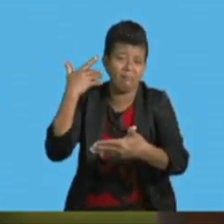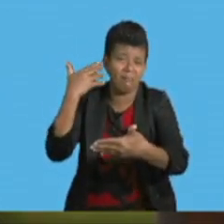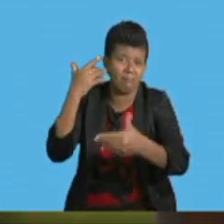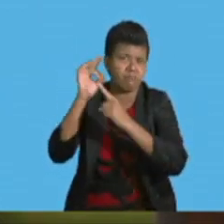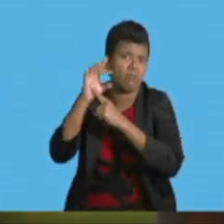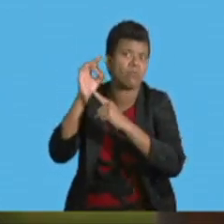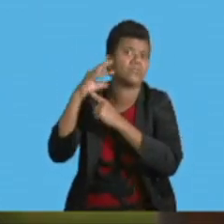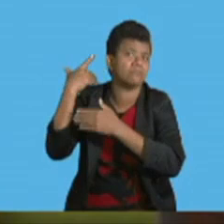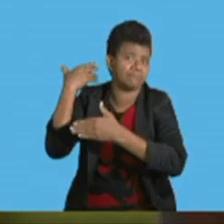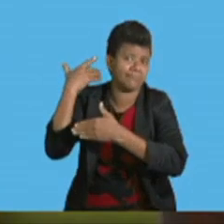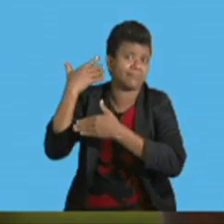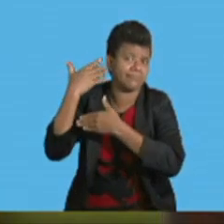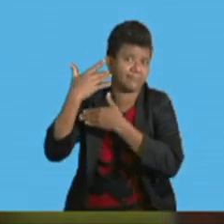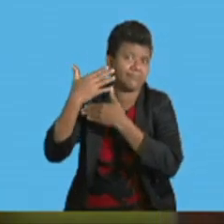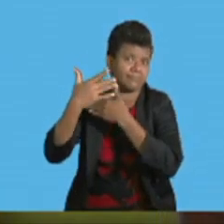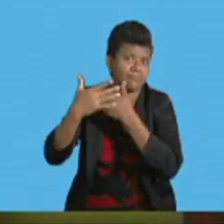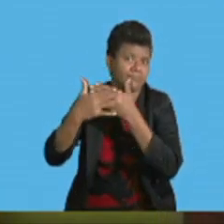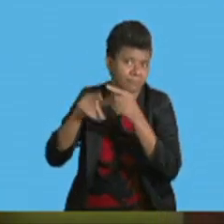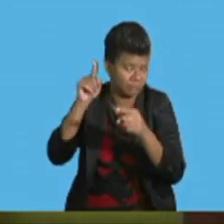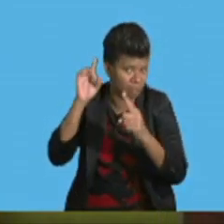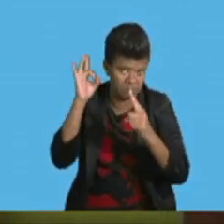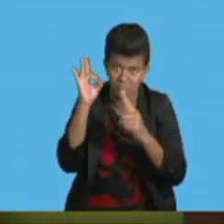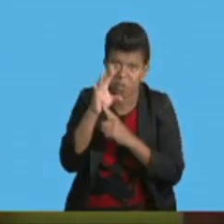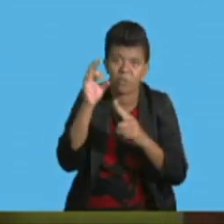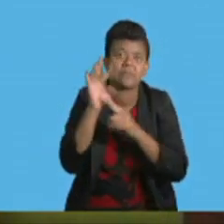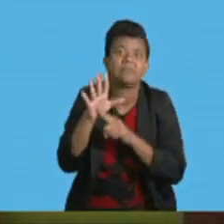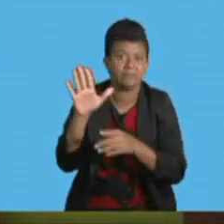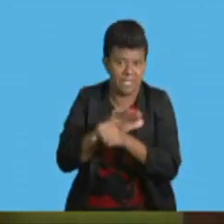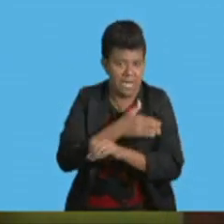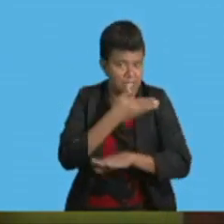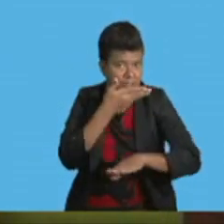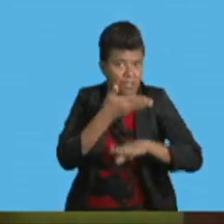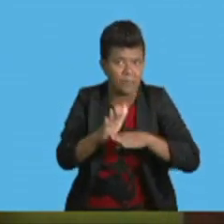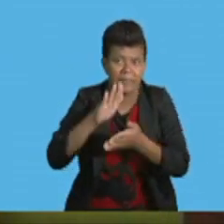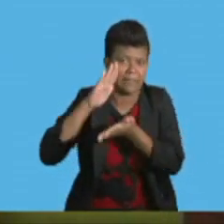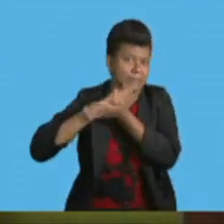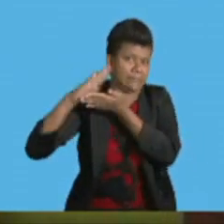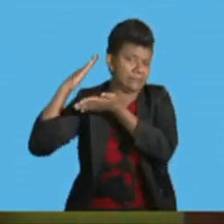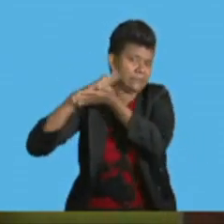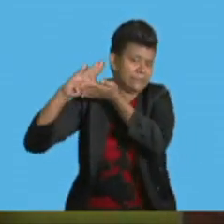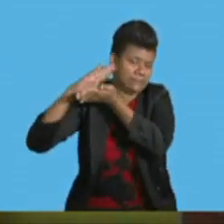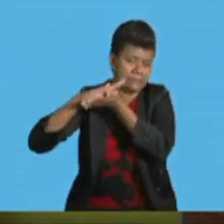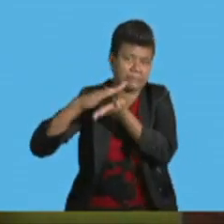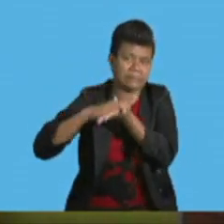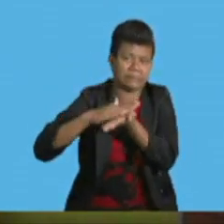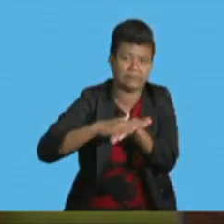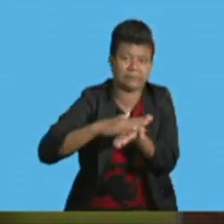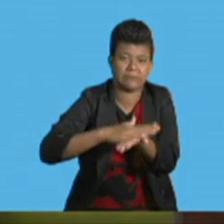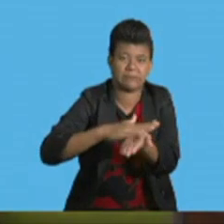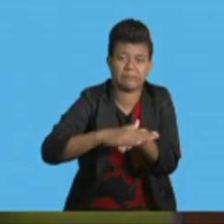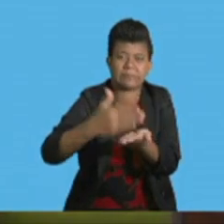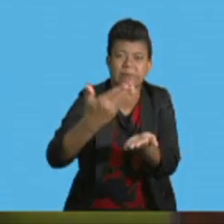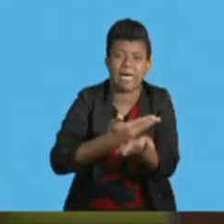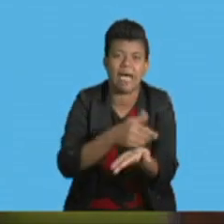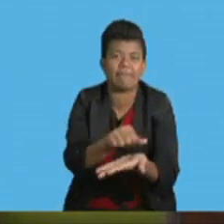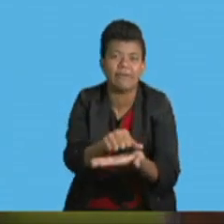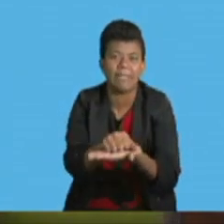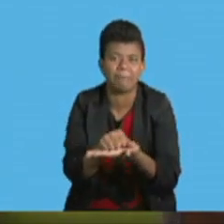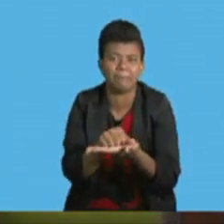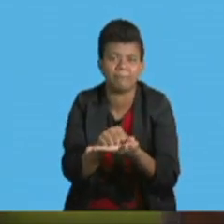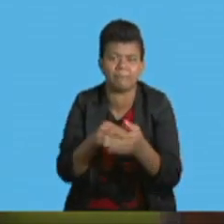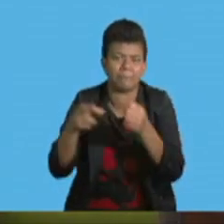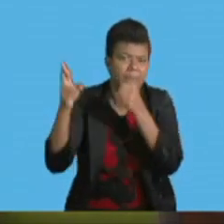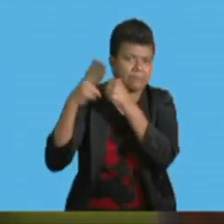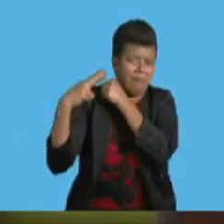be carried out to ensure that the Monasabu hydro scheme continues to perform to its optimal level for the next